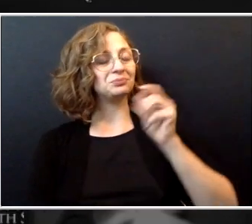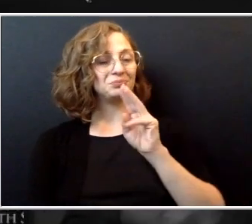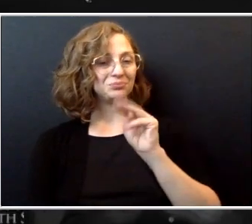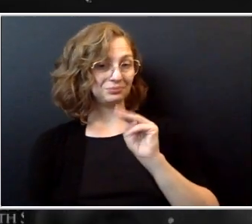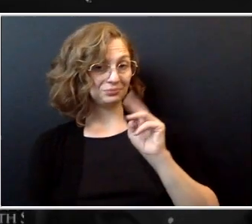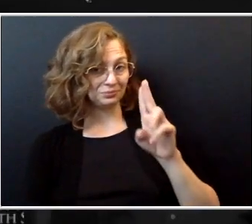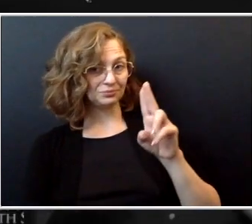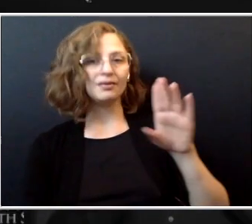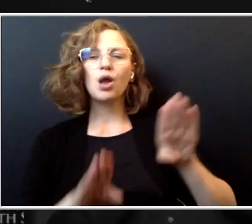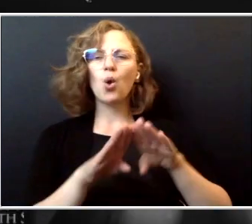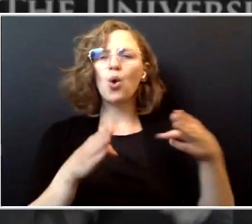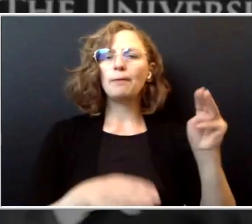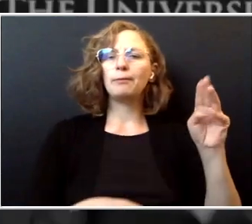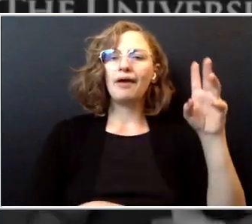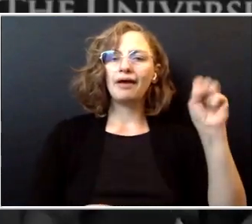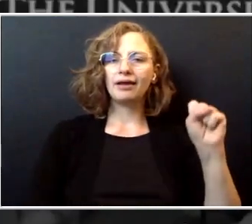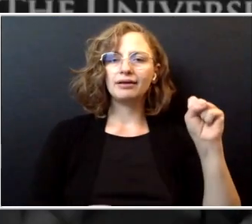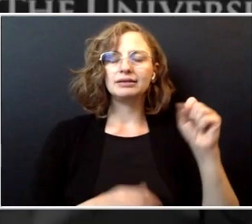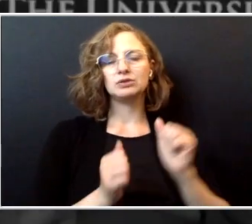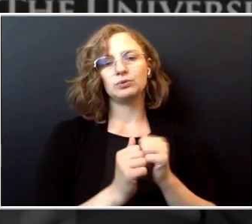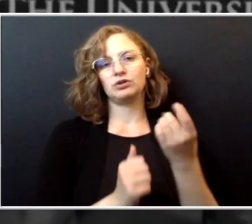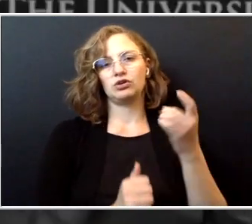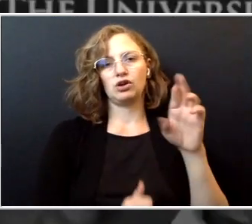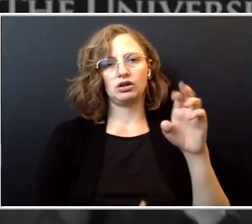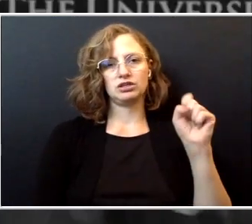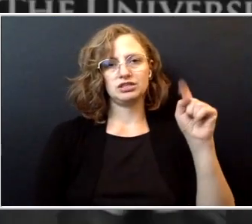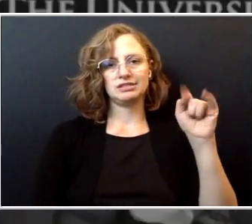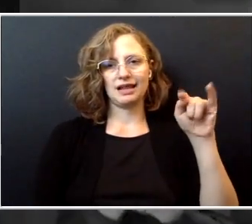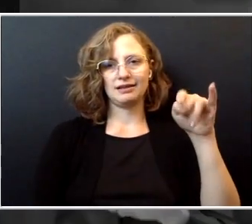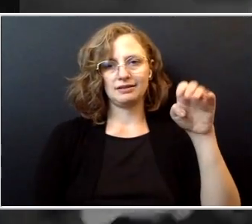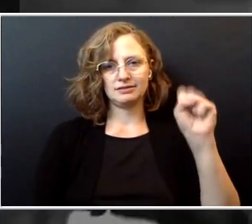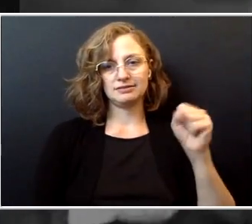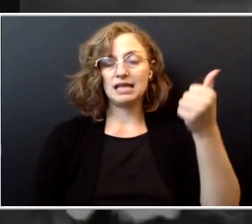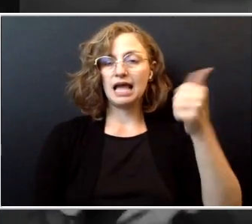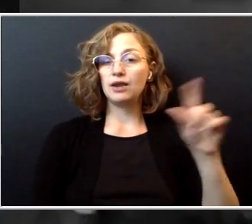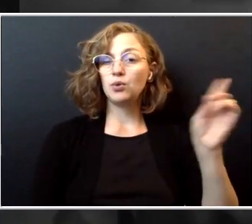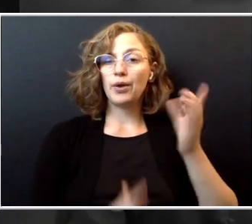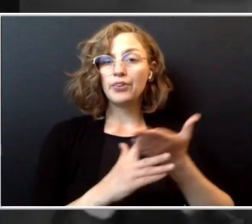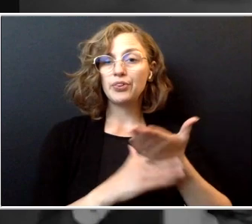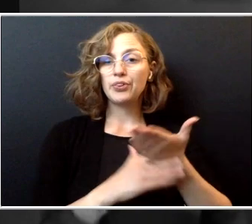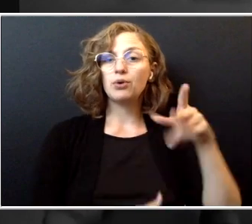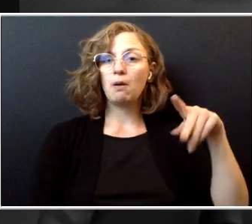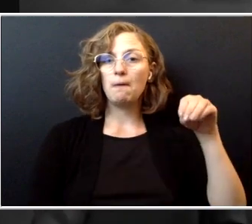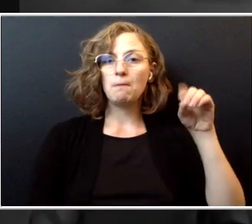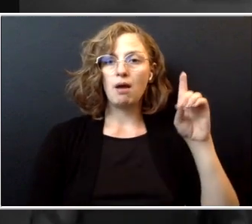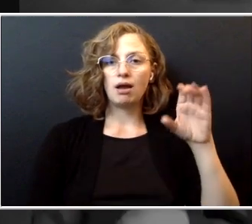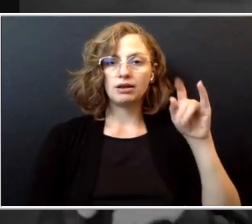Mics with Dr. Stites podcasts. Now, everywhere podcasts are available.